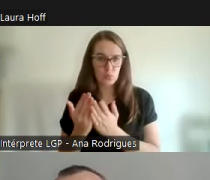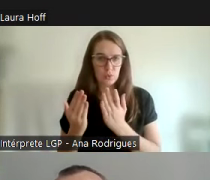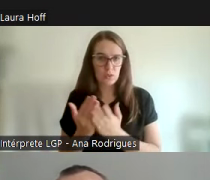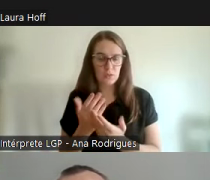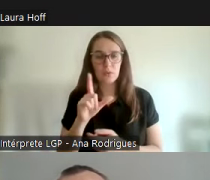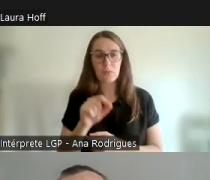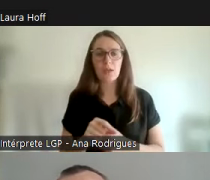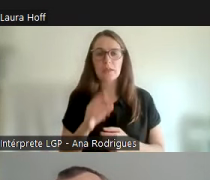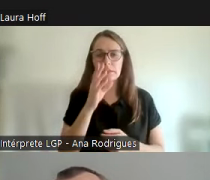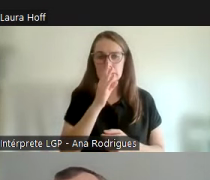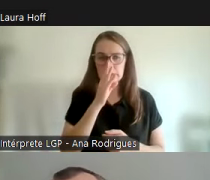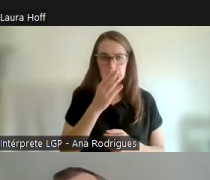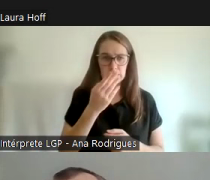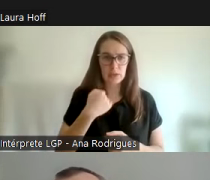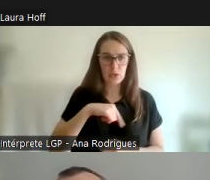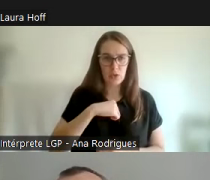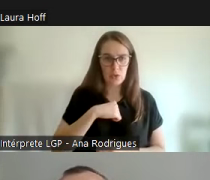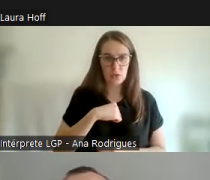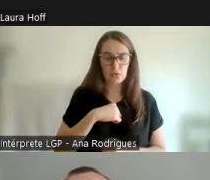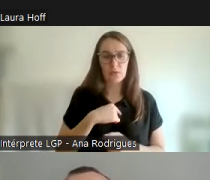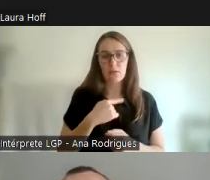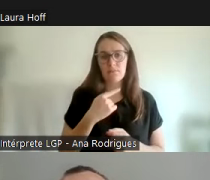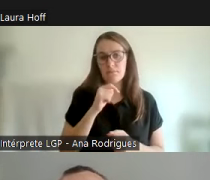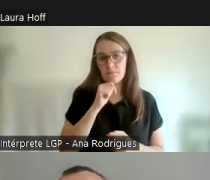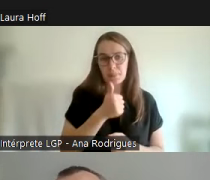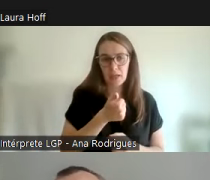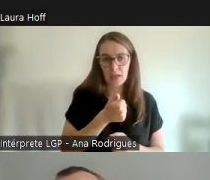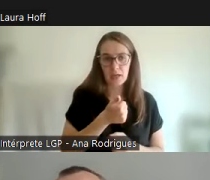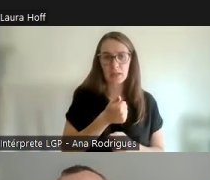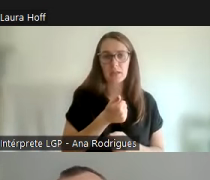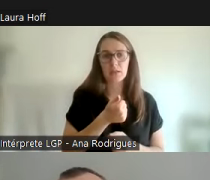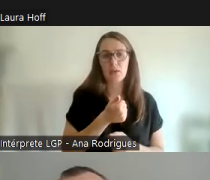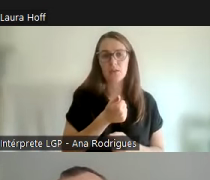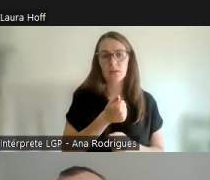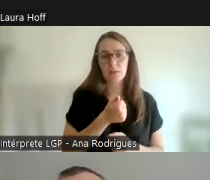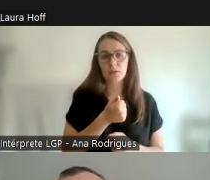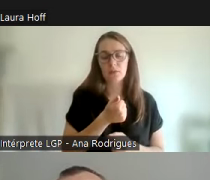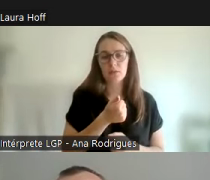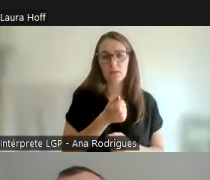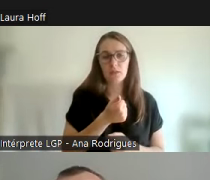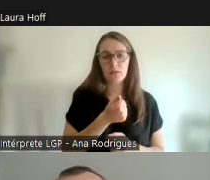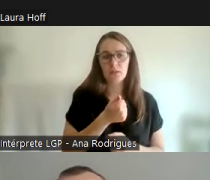how can you lose it? For example,